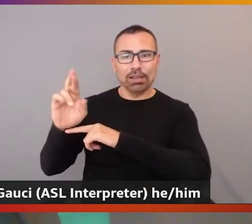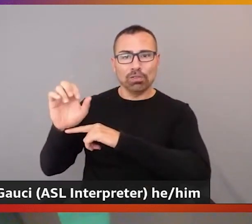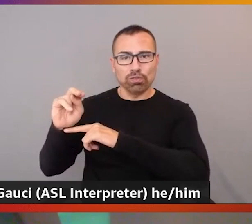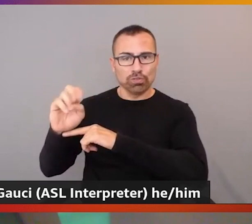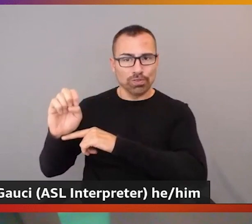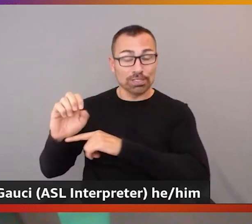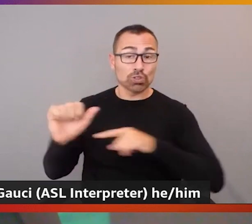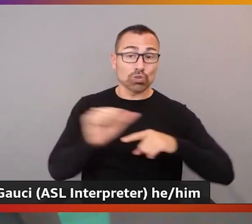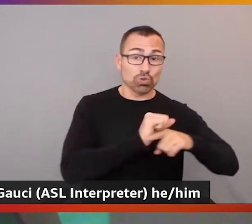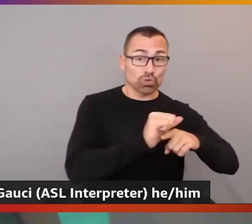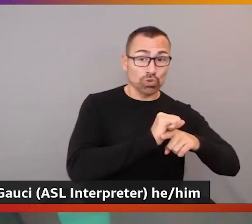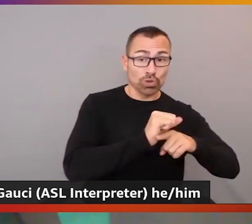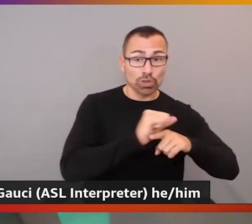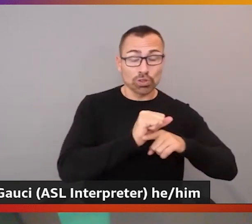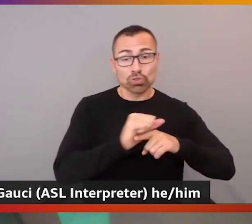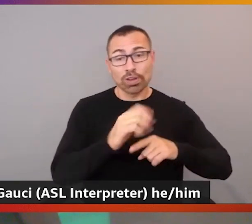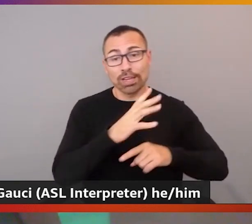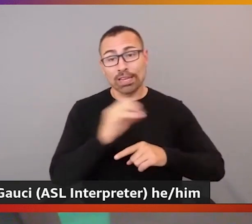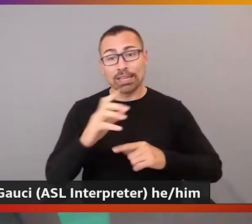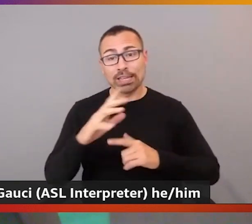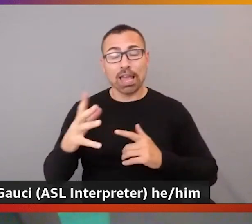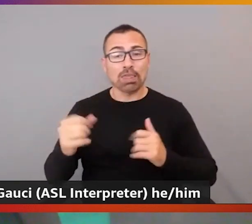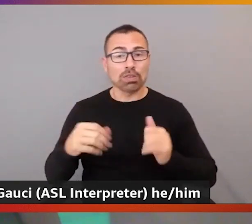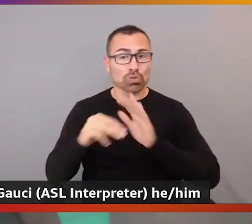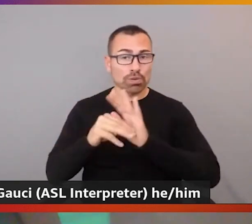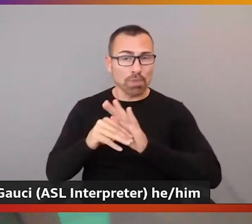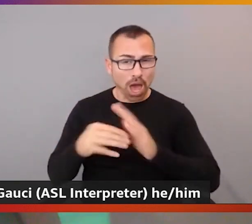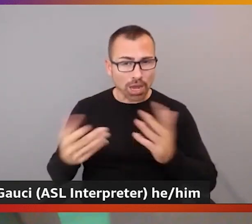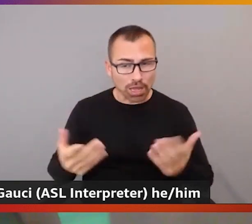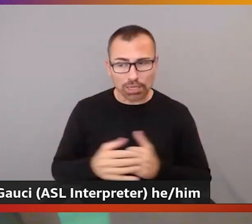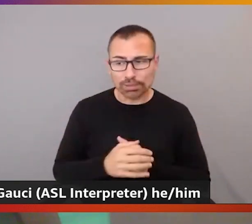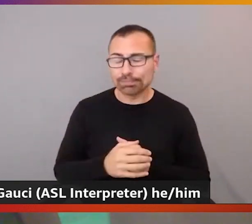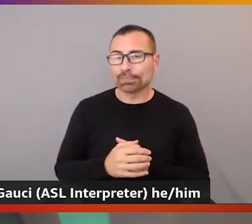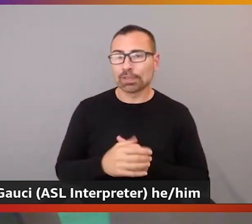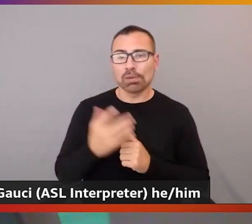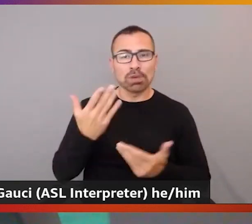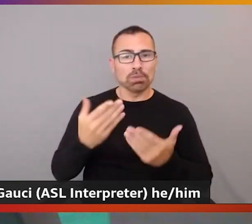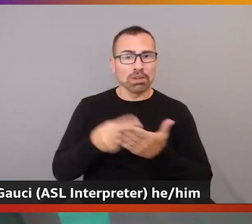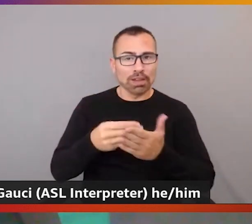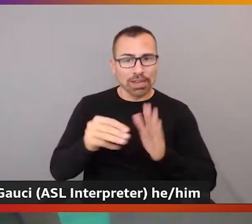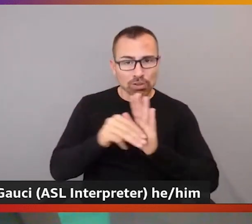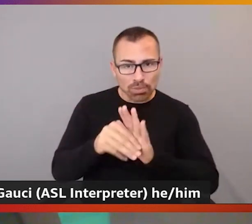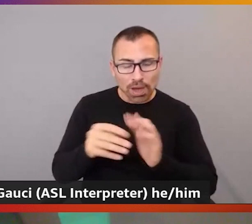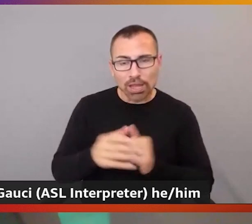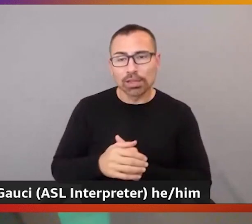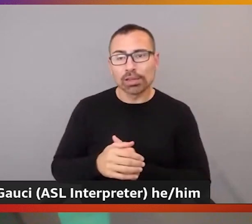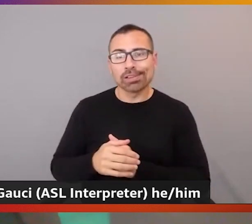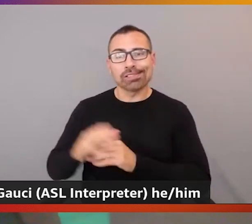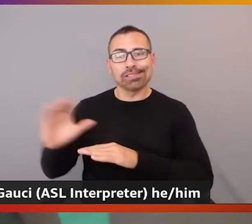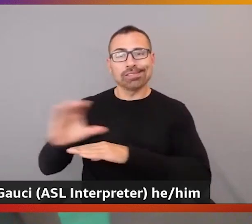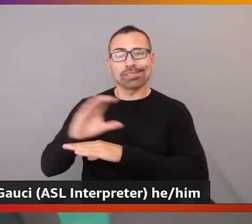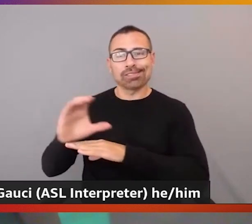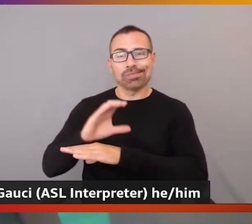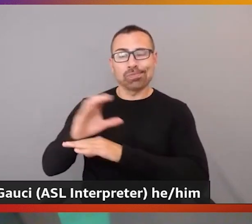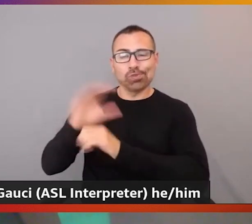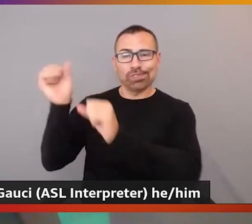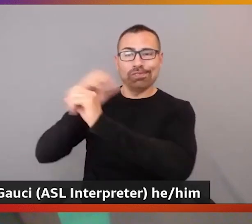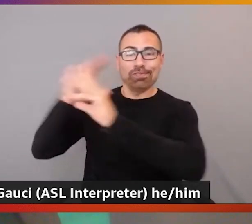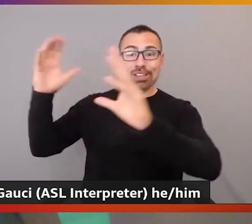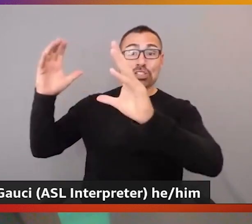ML inference for things like financial modeling, computer vision sort of applications,